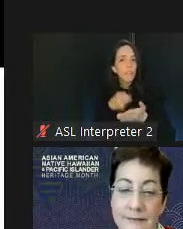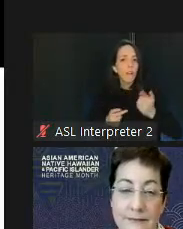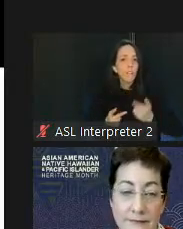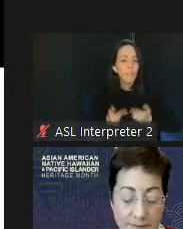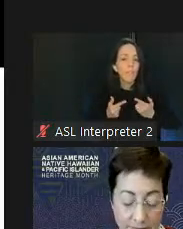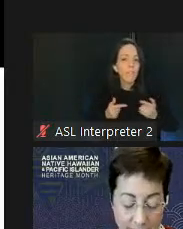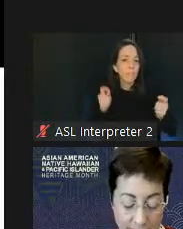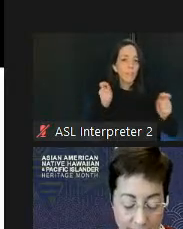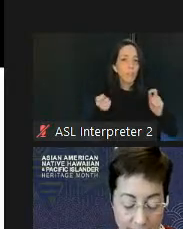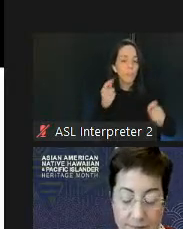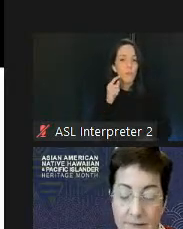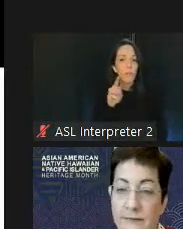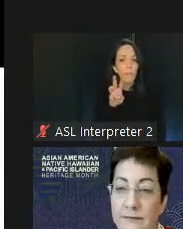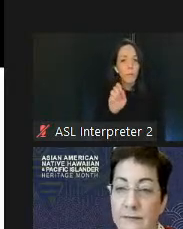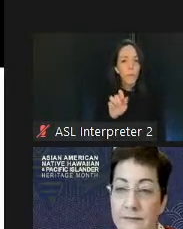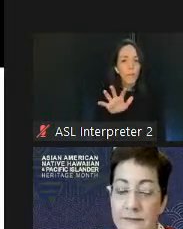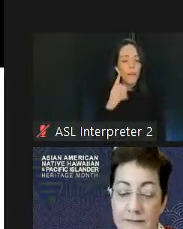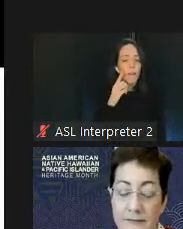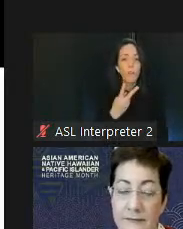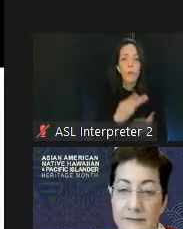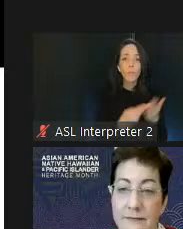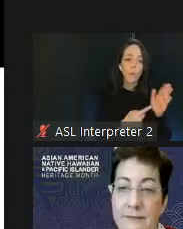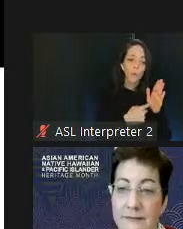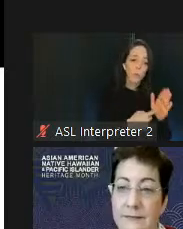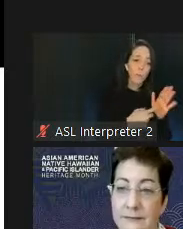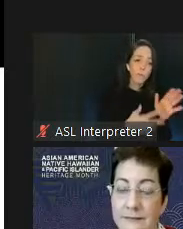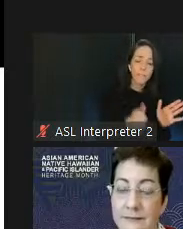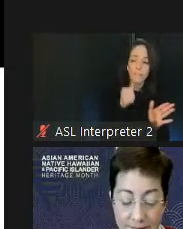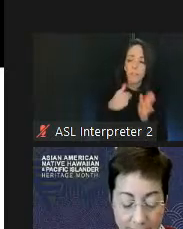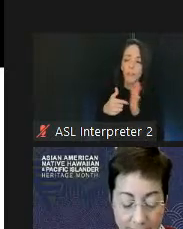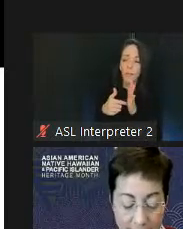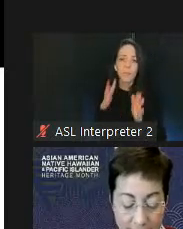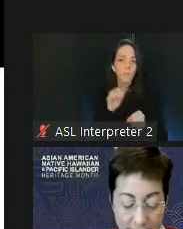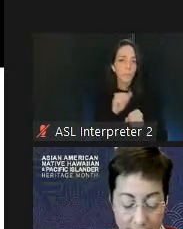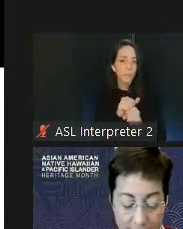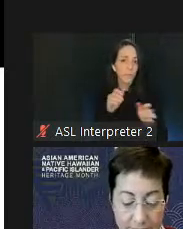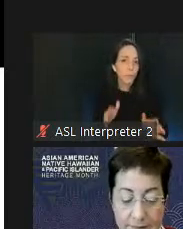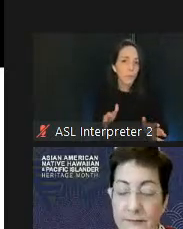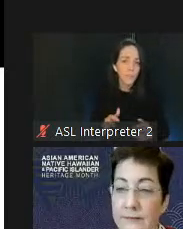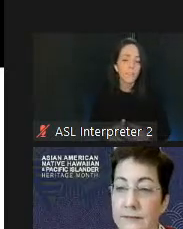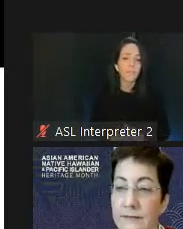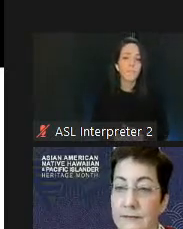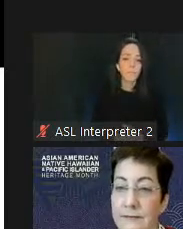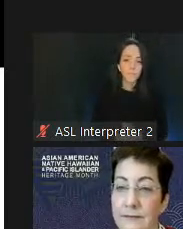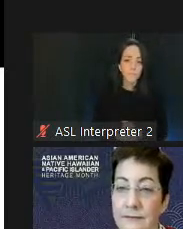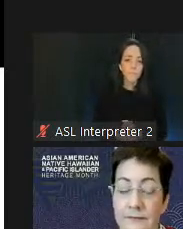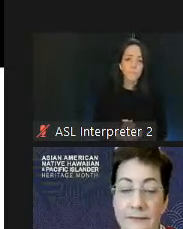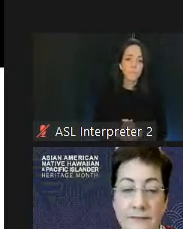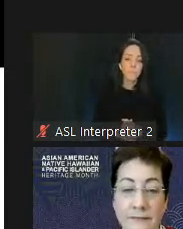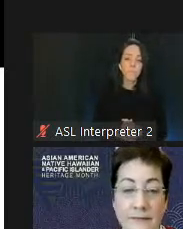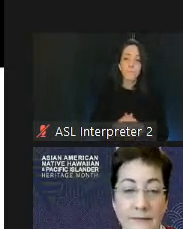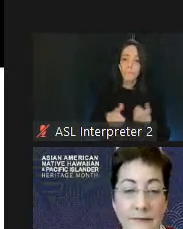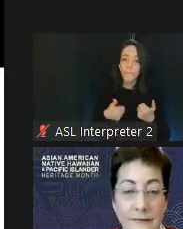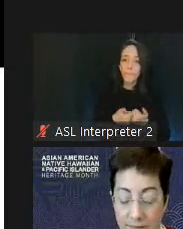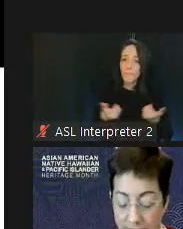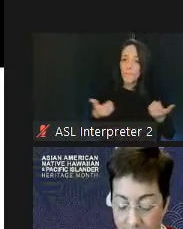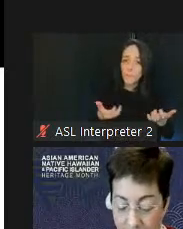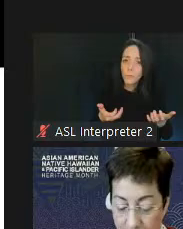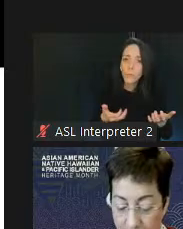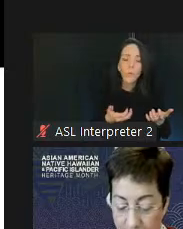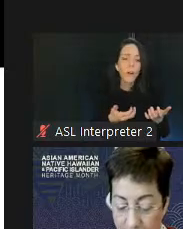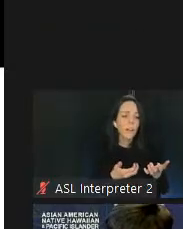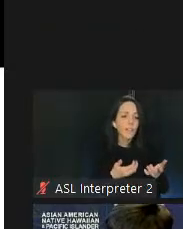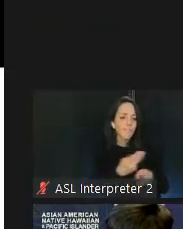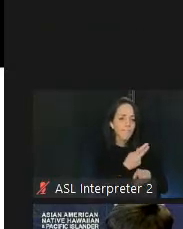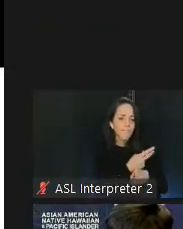increase for both represented and non-represented employees. Our challenge will be to navigate this